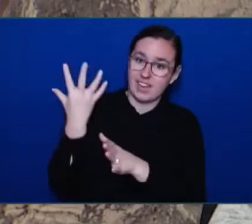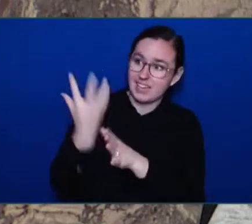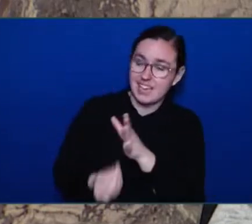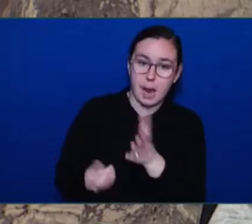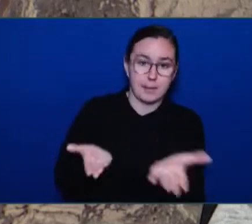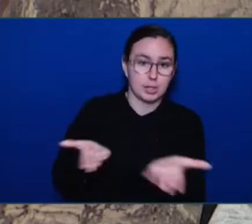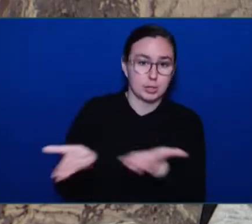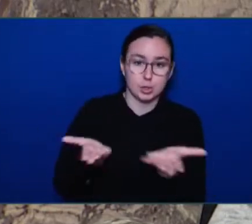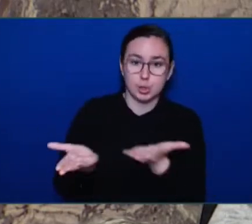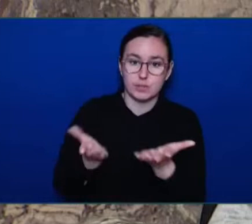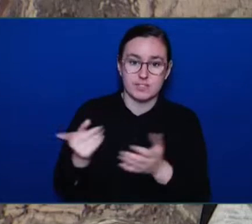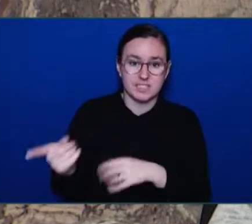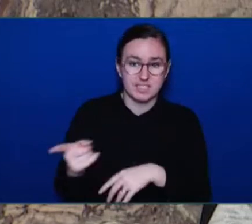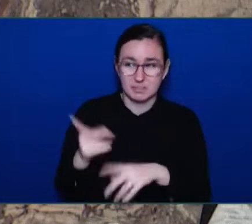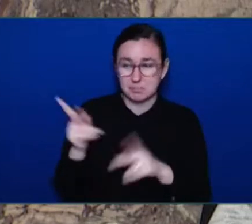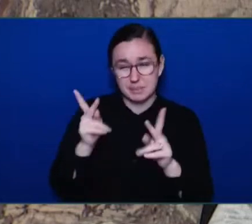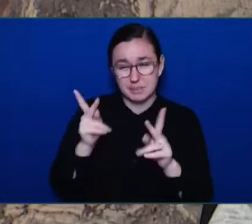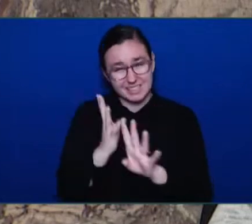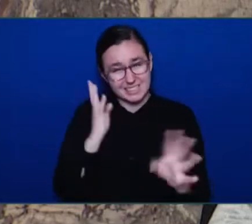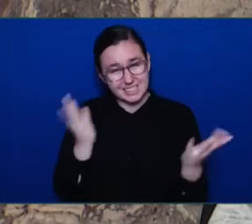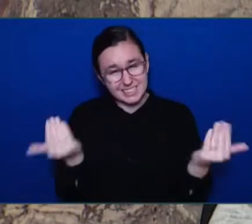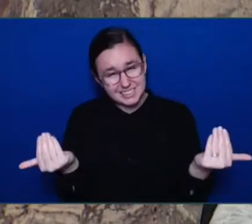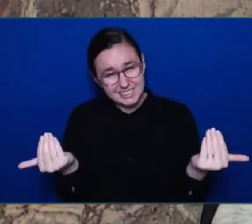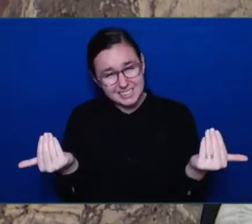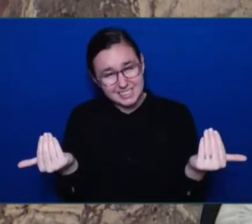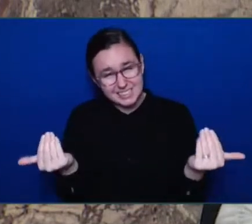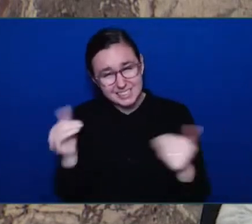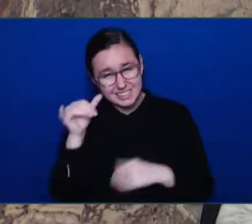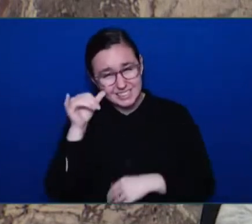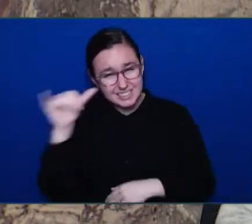services inconsistent with people's lived experiences."